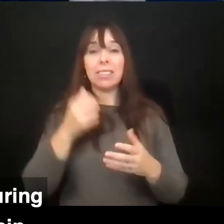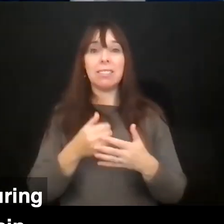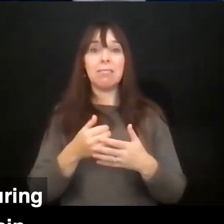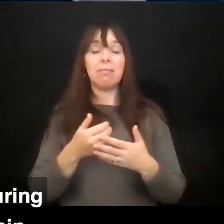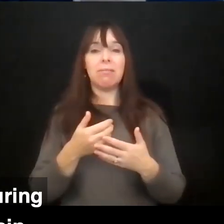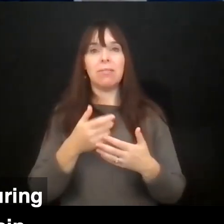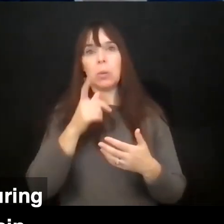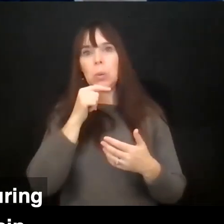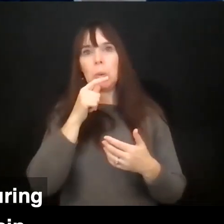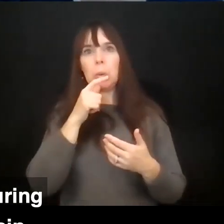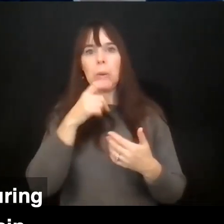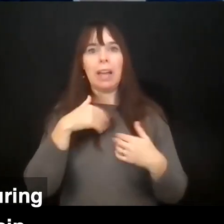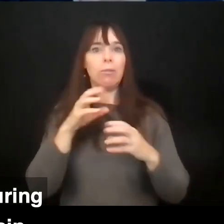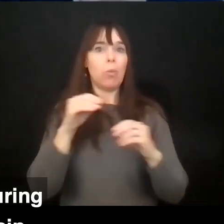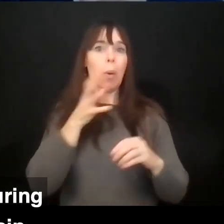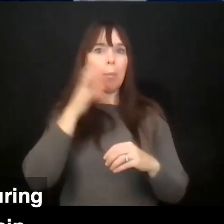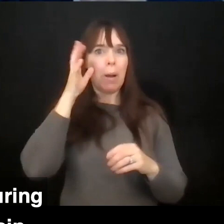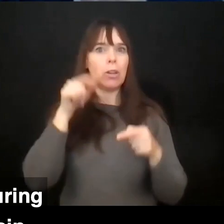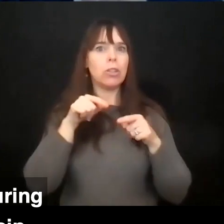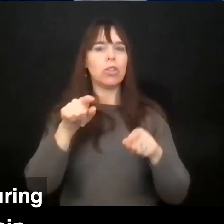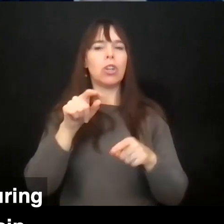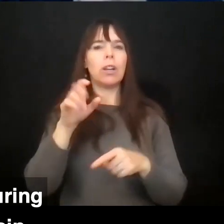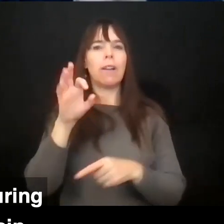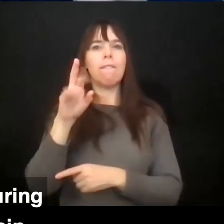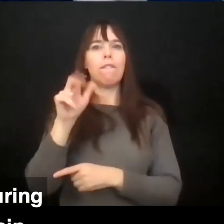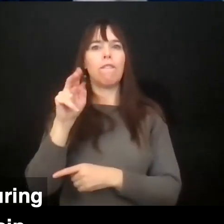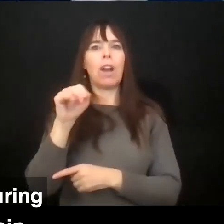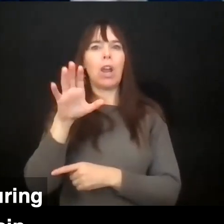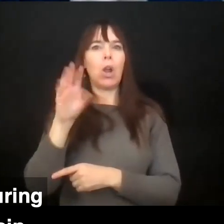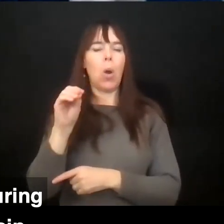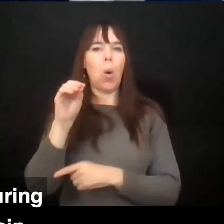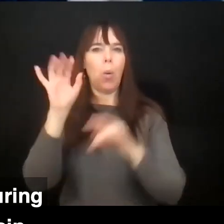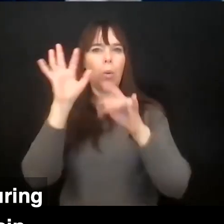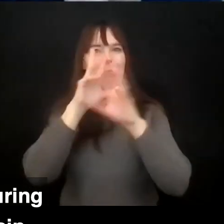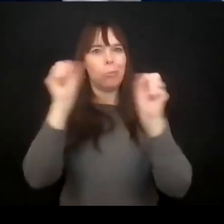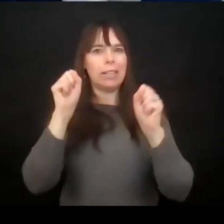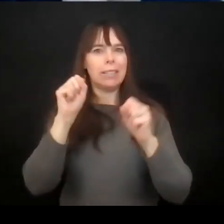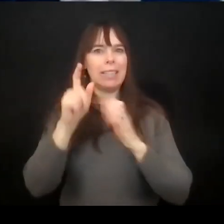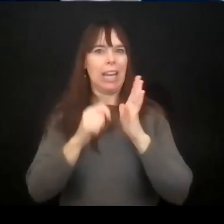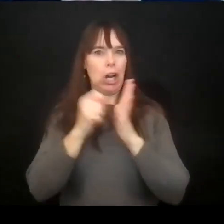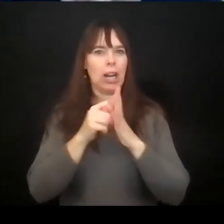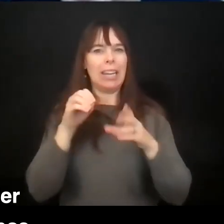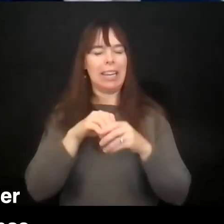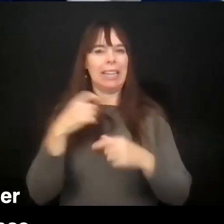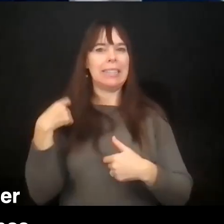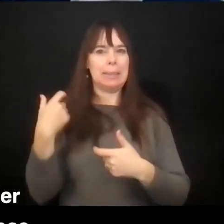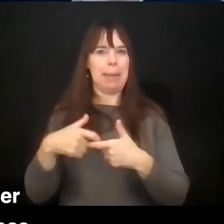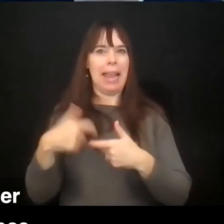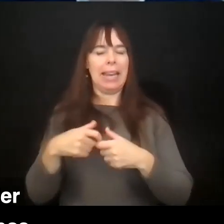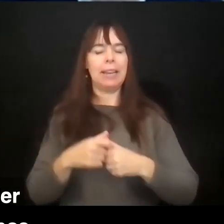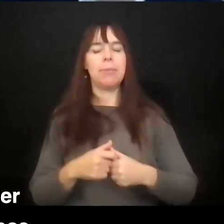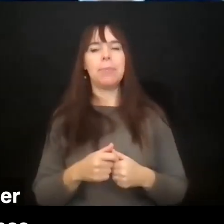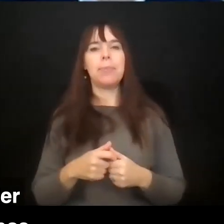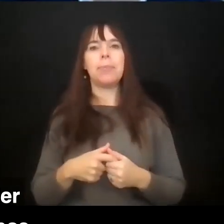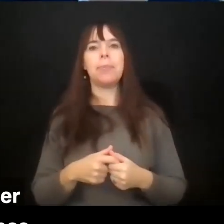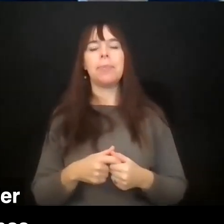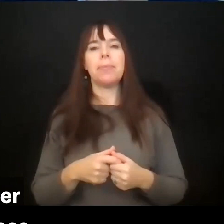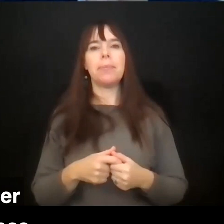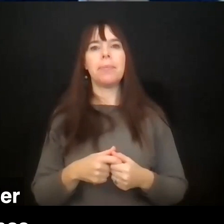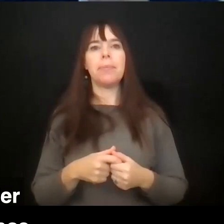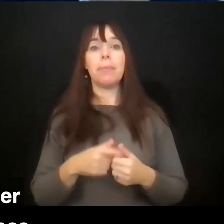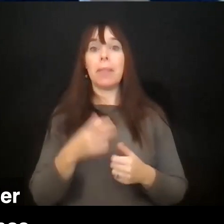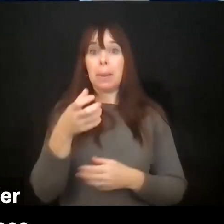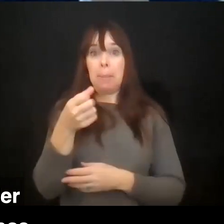were orphaned during the Franco era in Spain. And